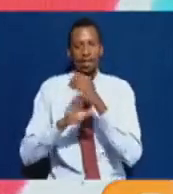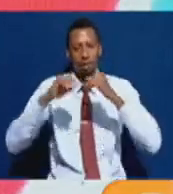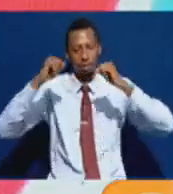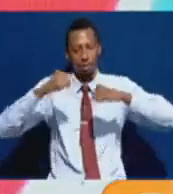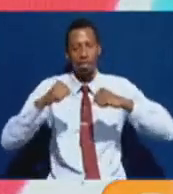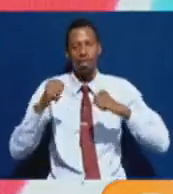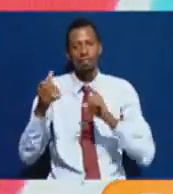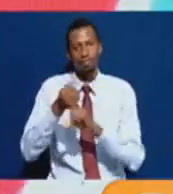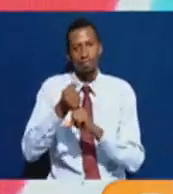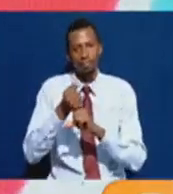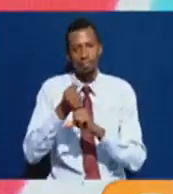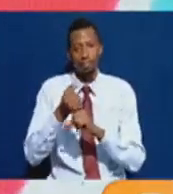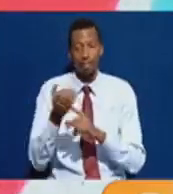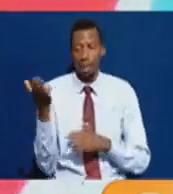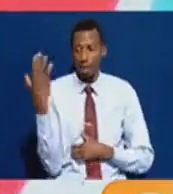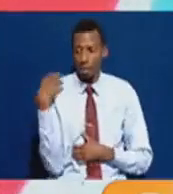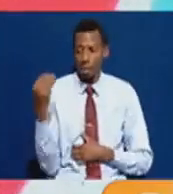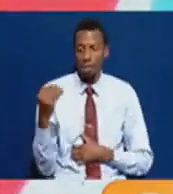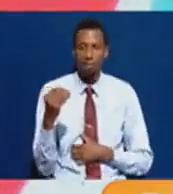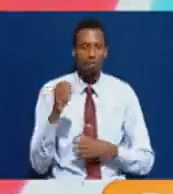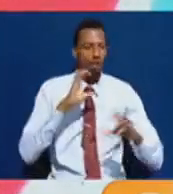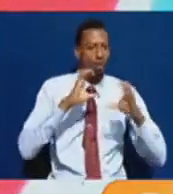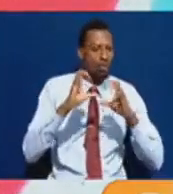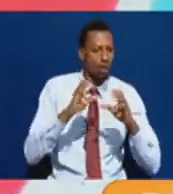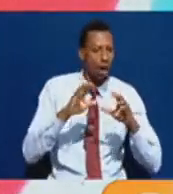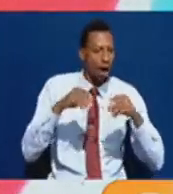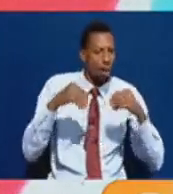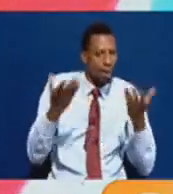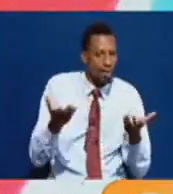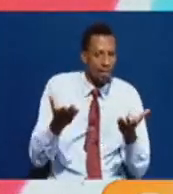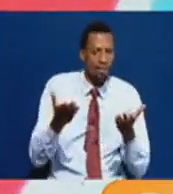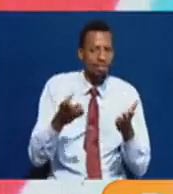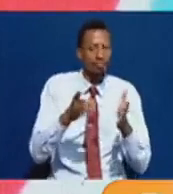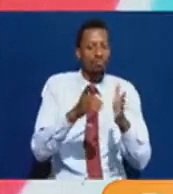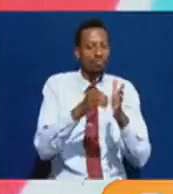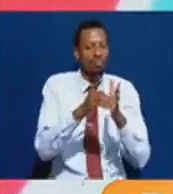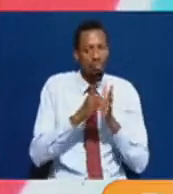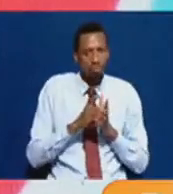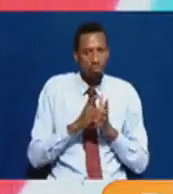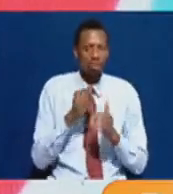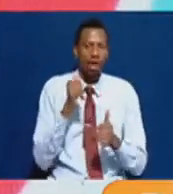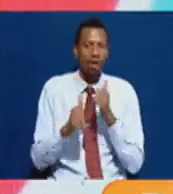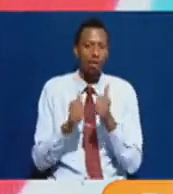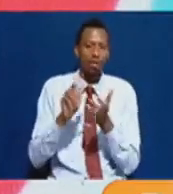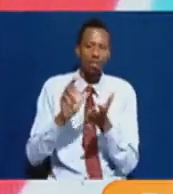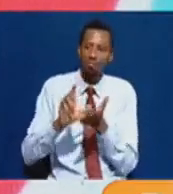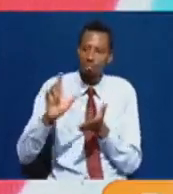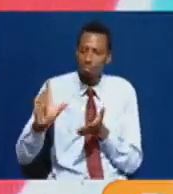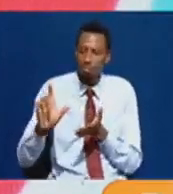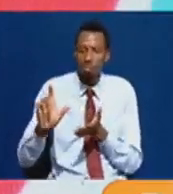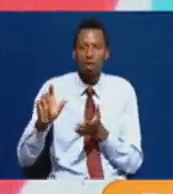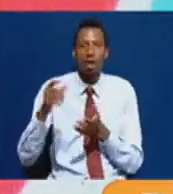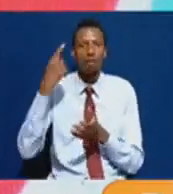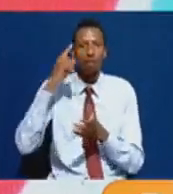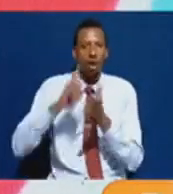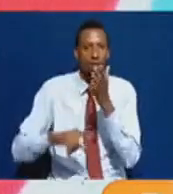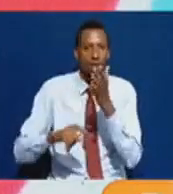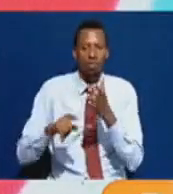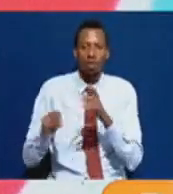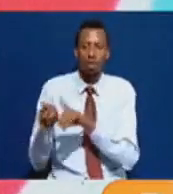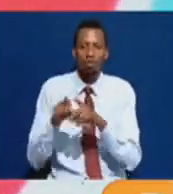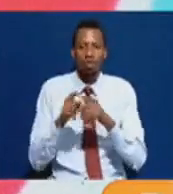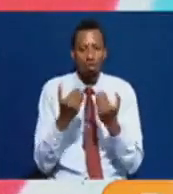was how much of the debt is allocated to even children